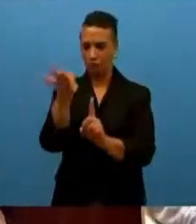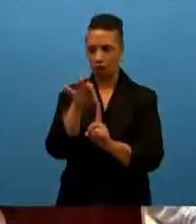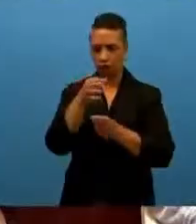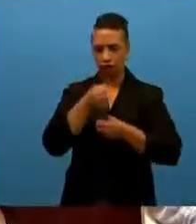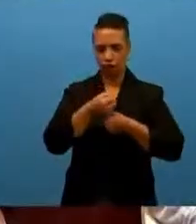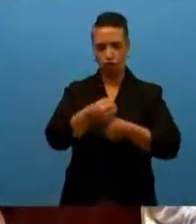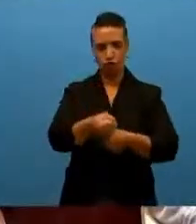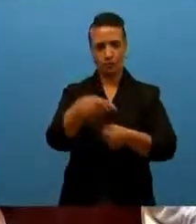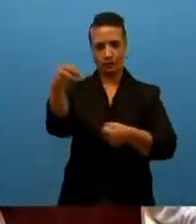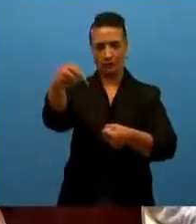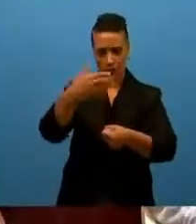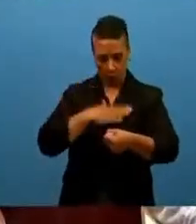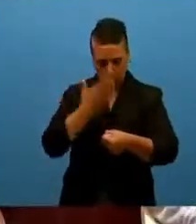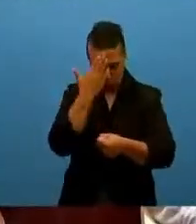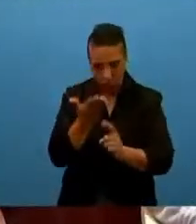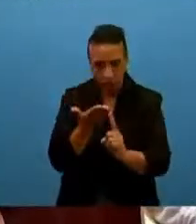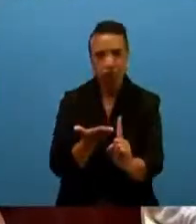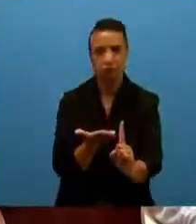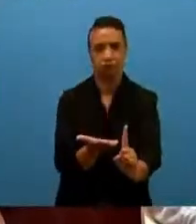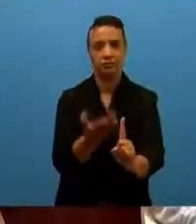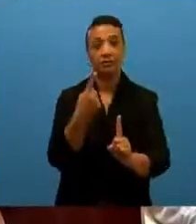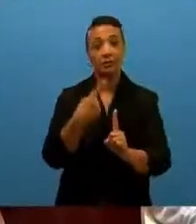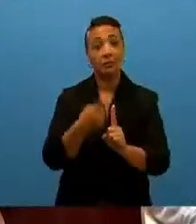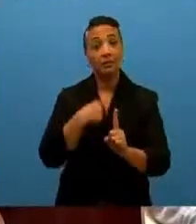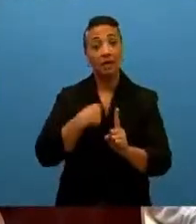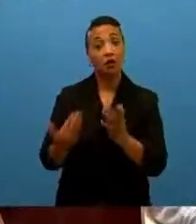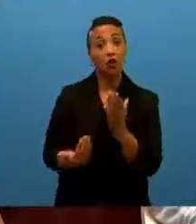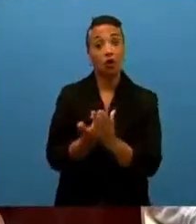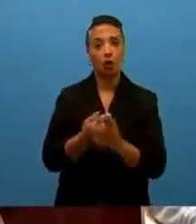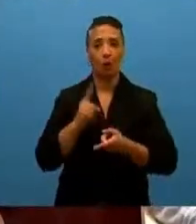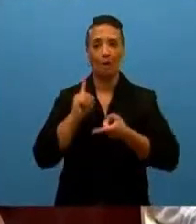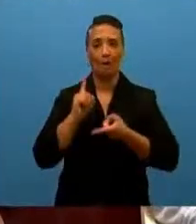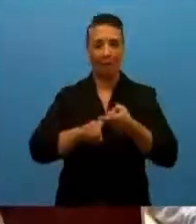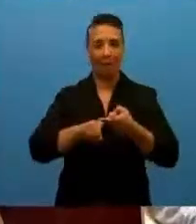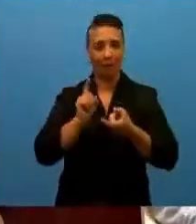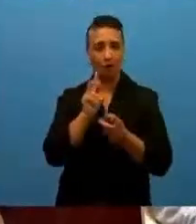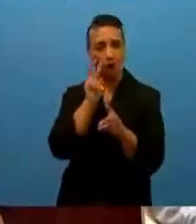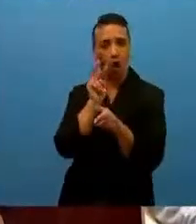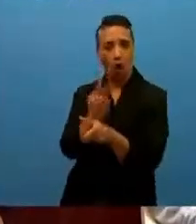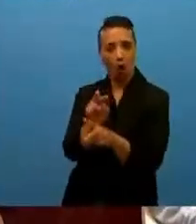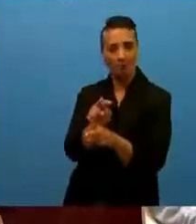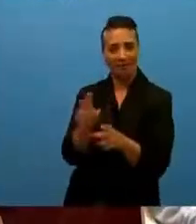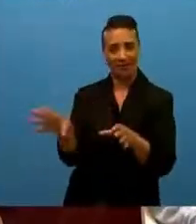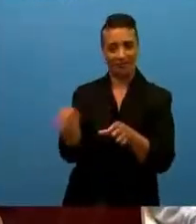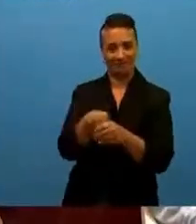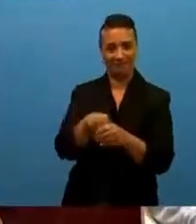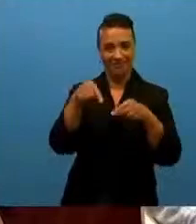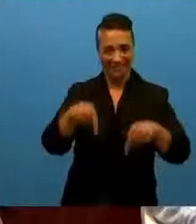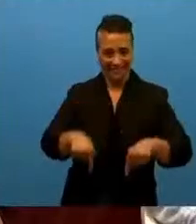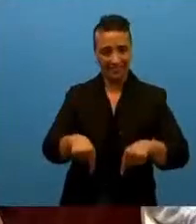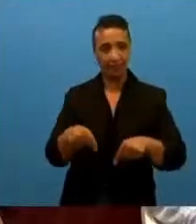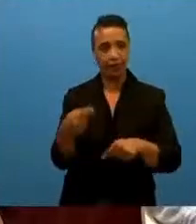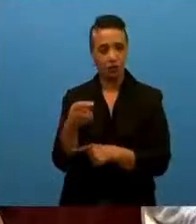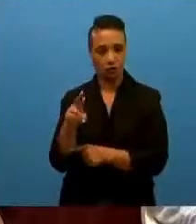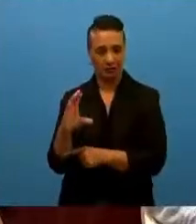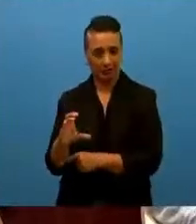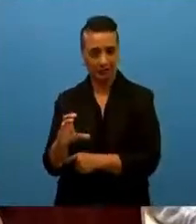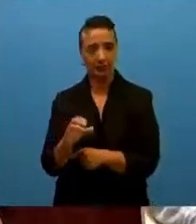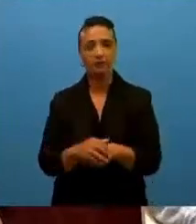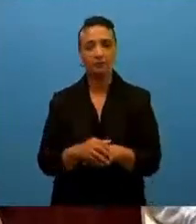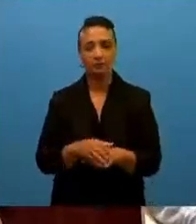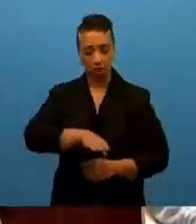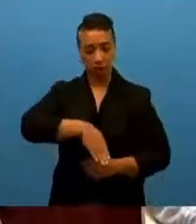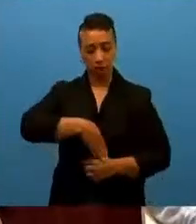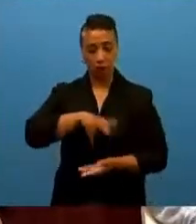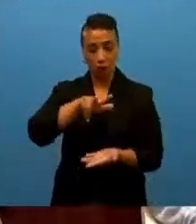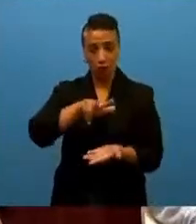recognized through a new permanent observer status at the Human Rights Council. The accreditation process must reflect